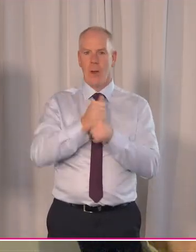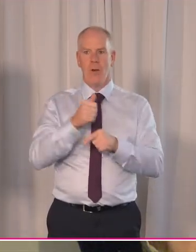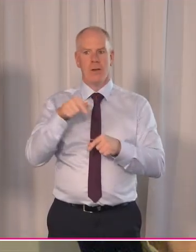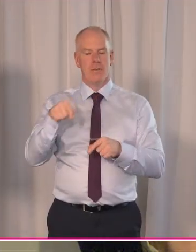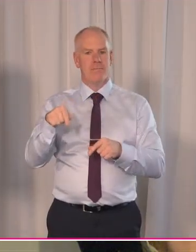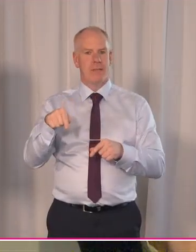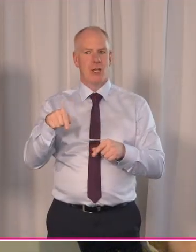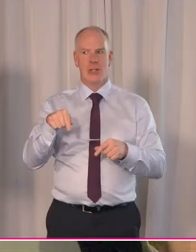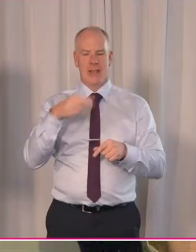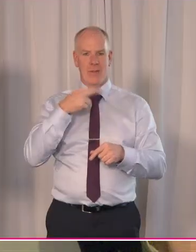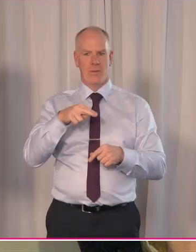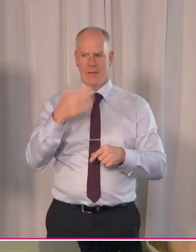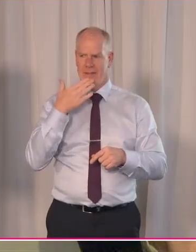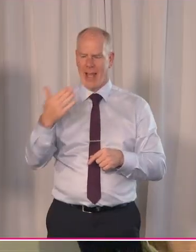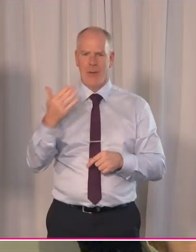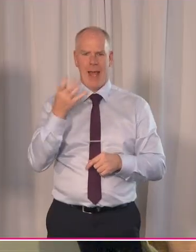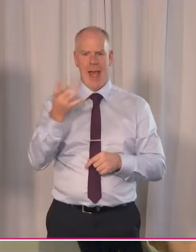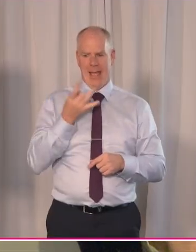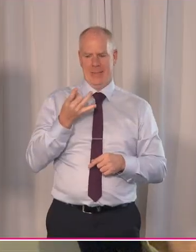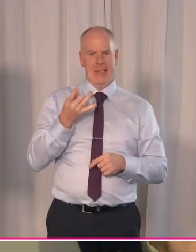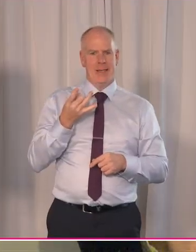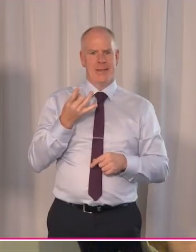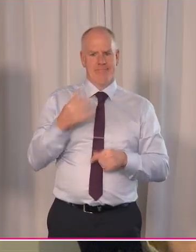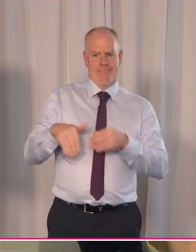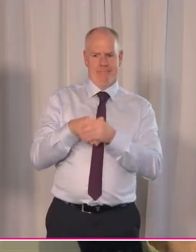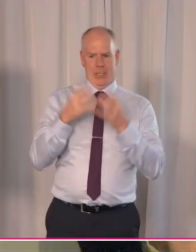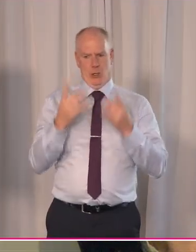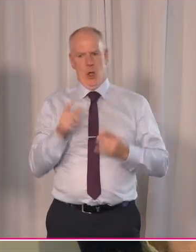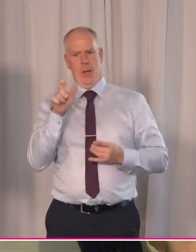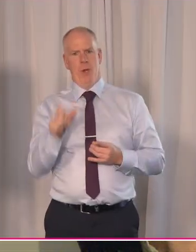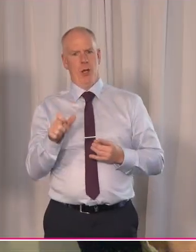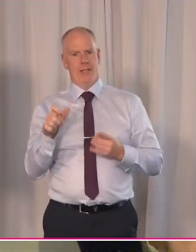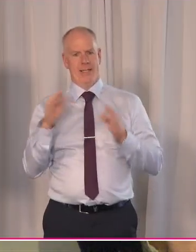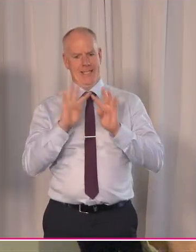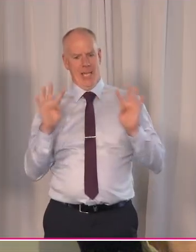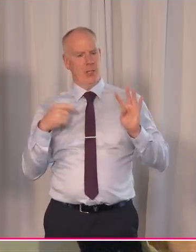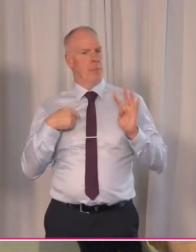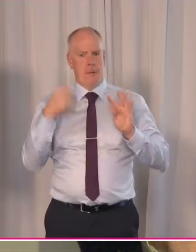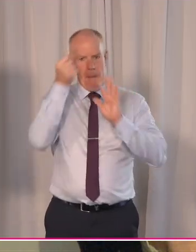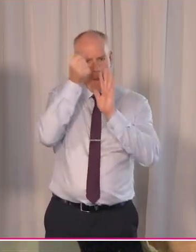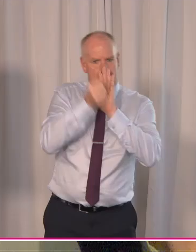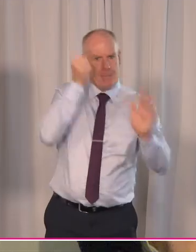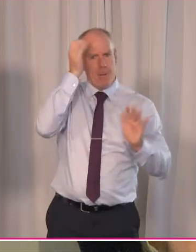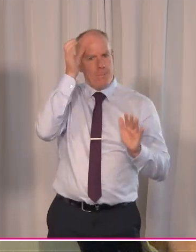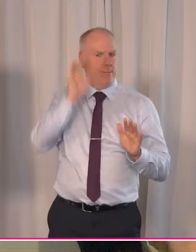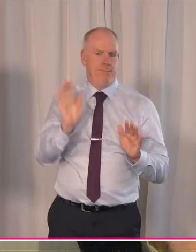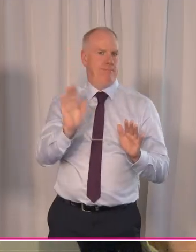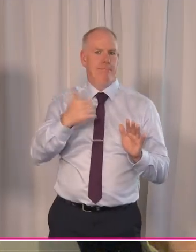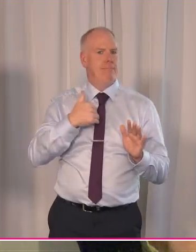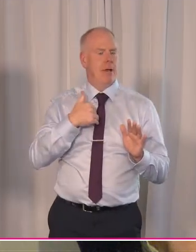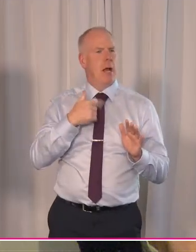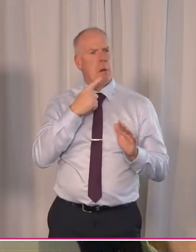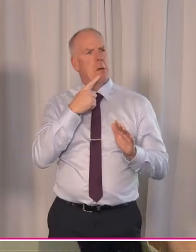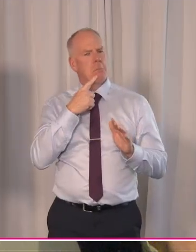for inviting me to chair this session. I'm certainly not an expert, but I've been reflecting on